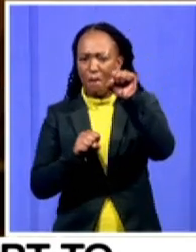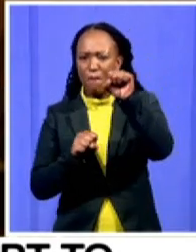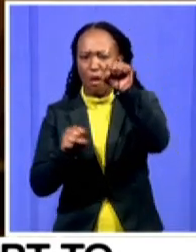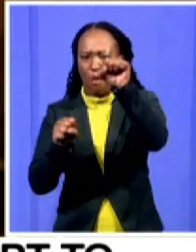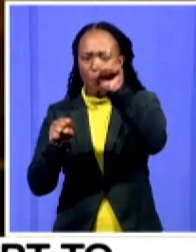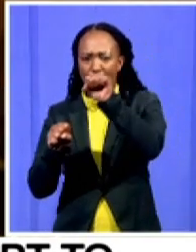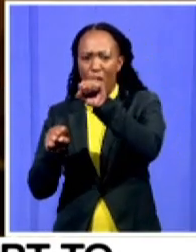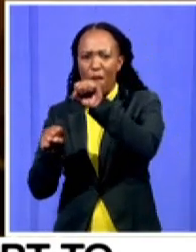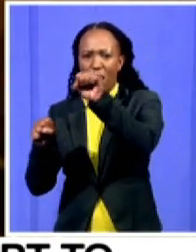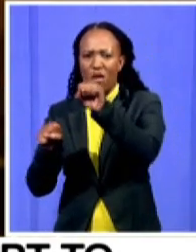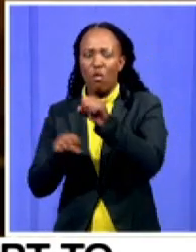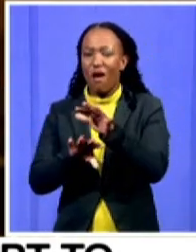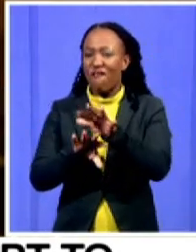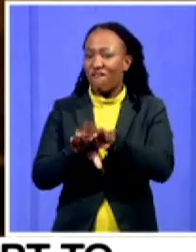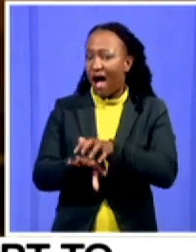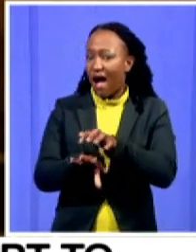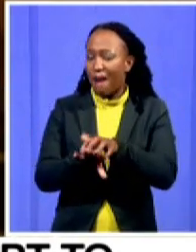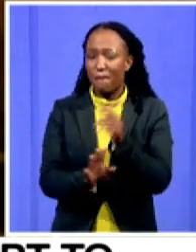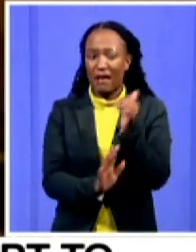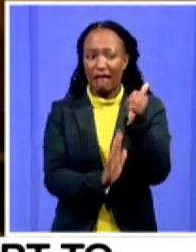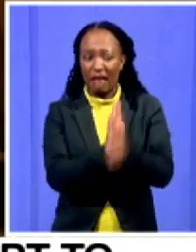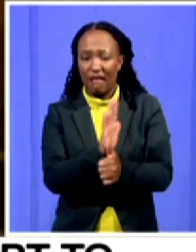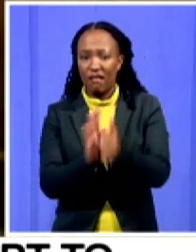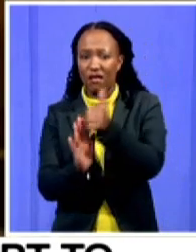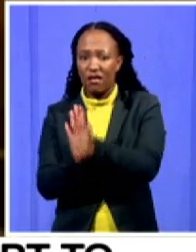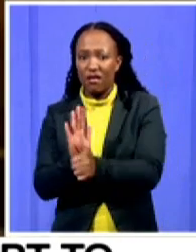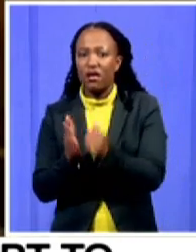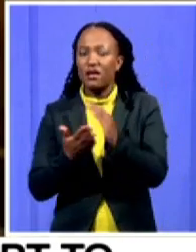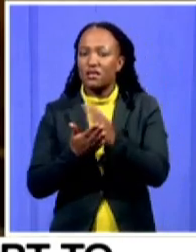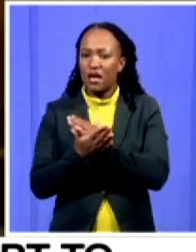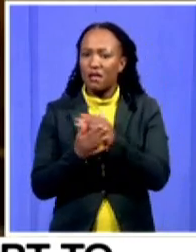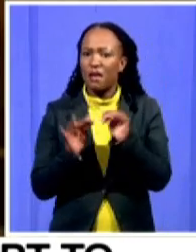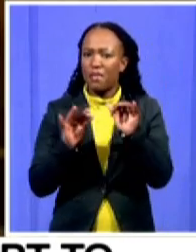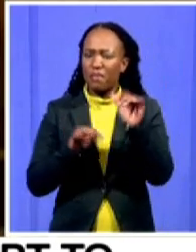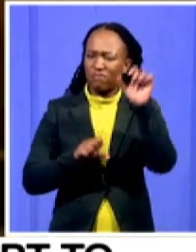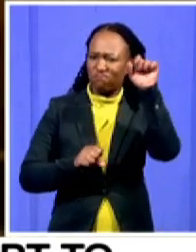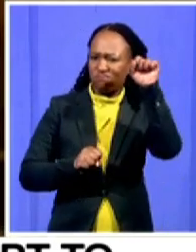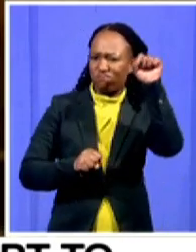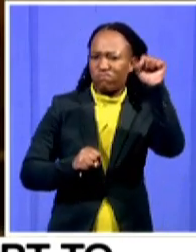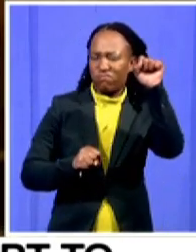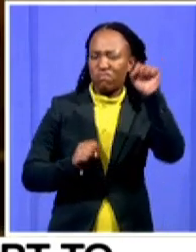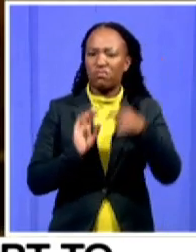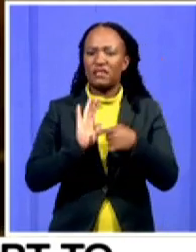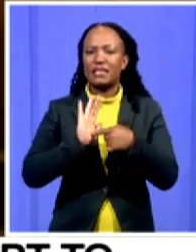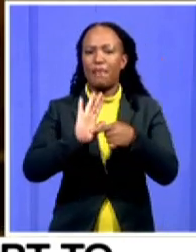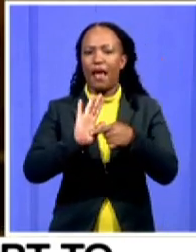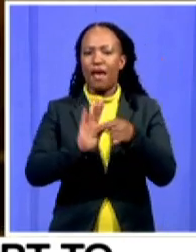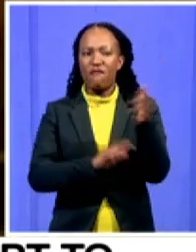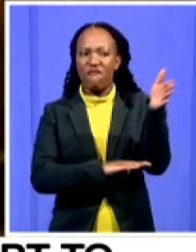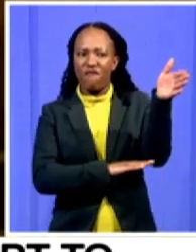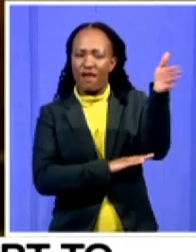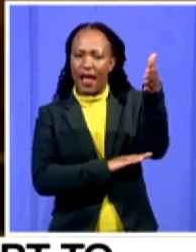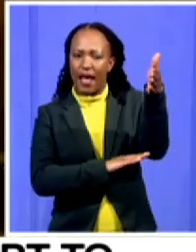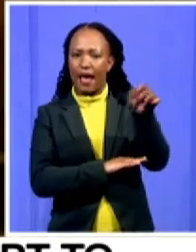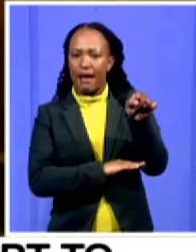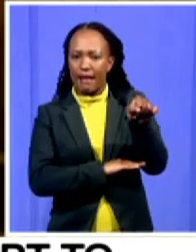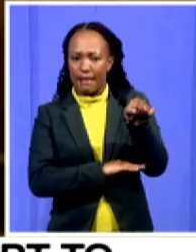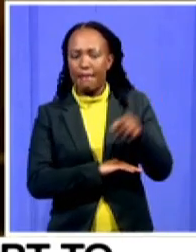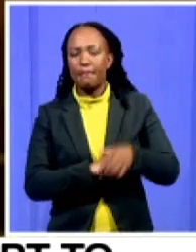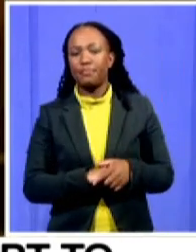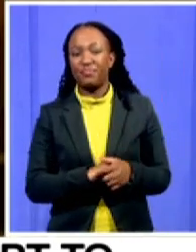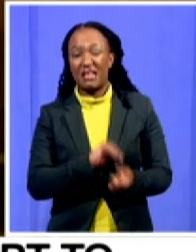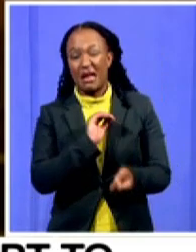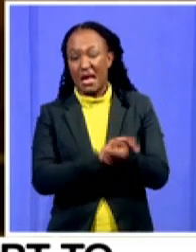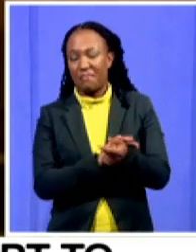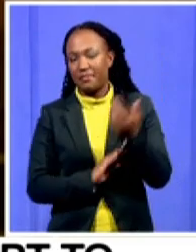farm killings, and at some point there were some protesters who displayed the flag. So that's what happened then, and